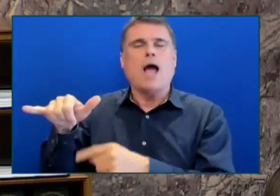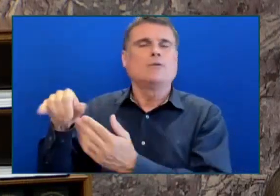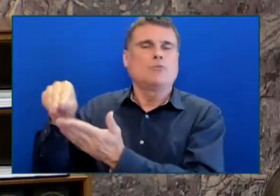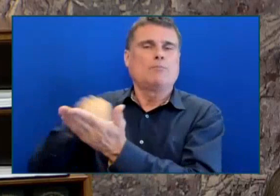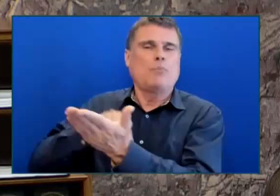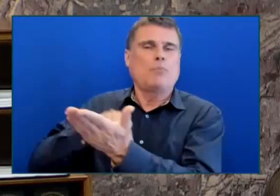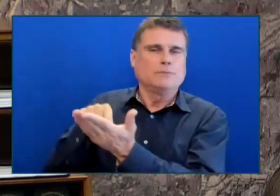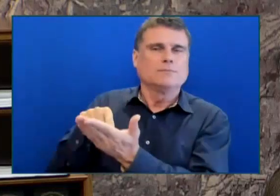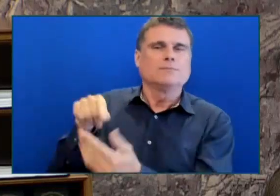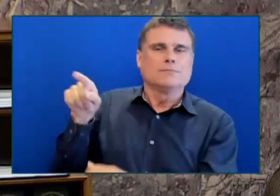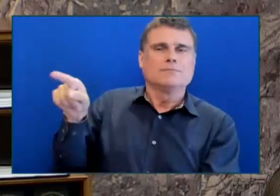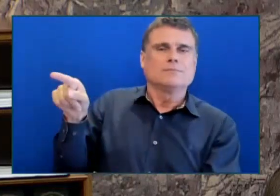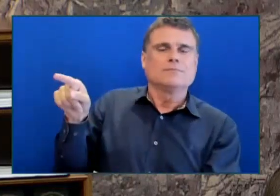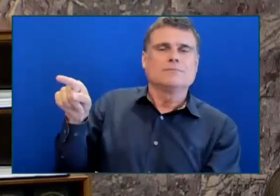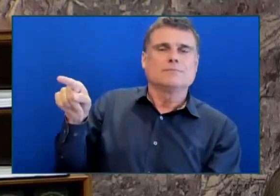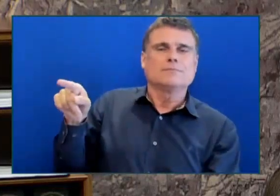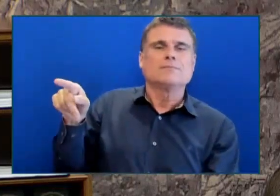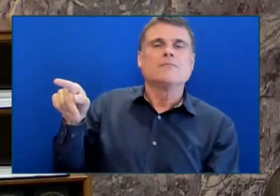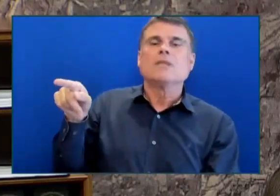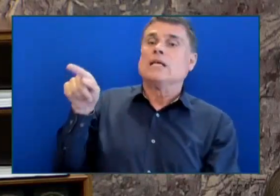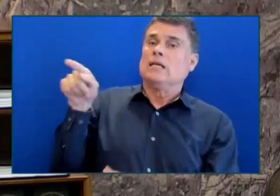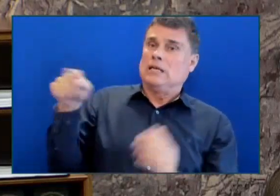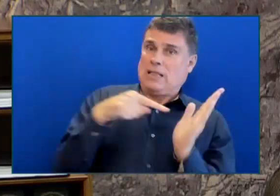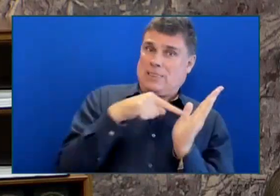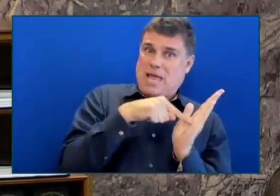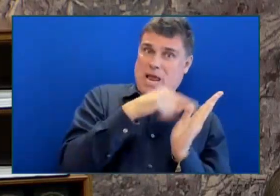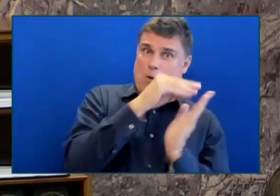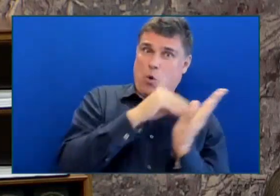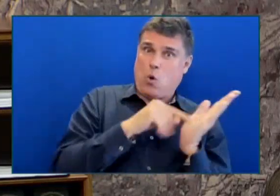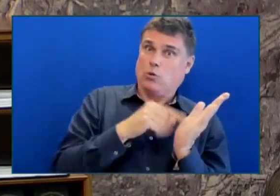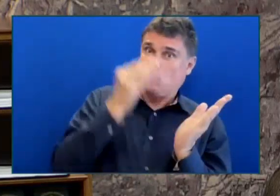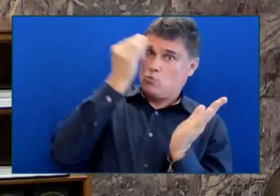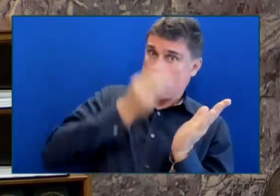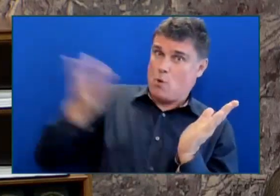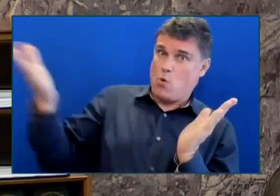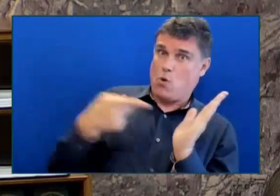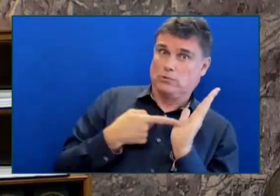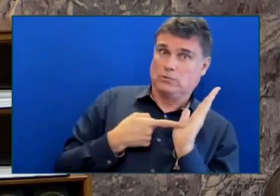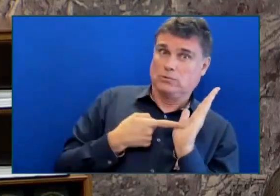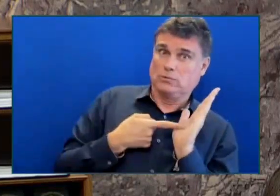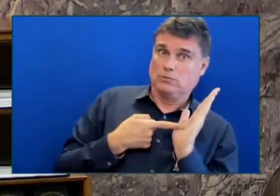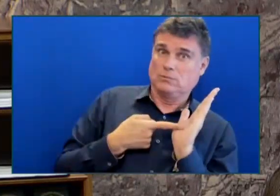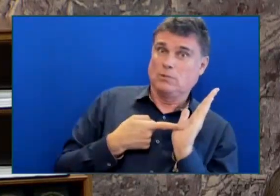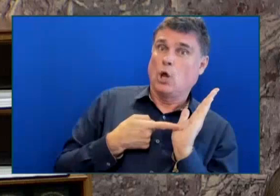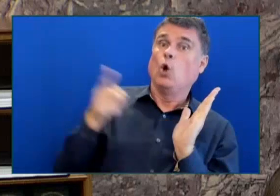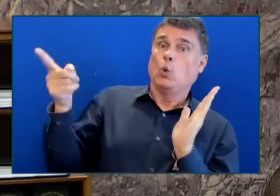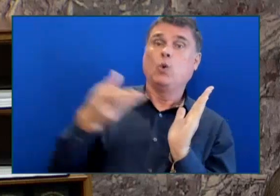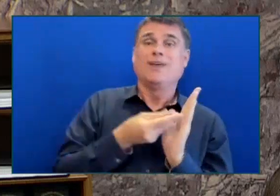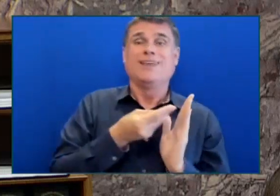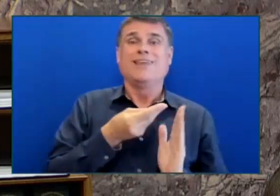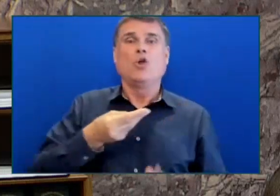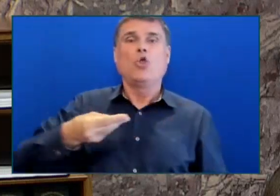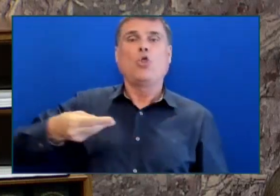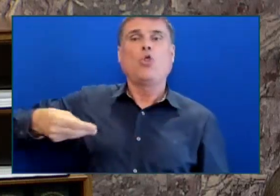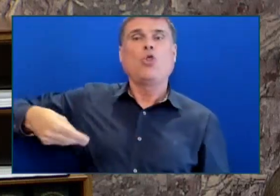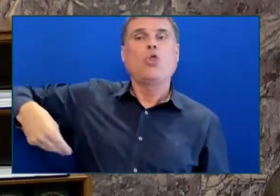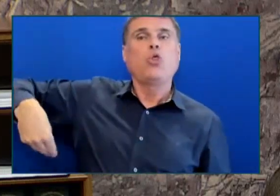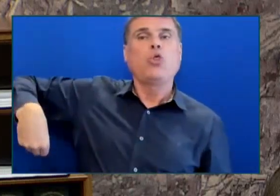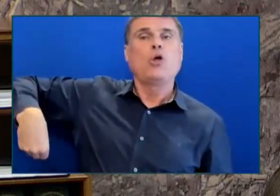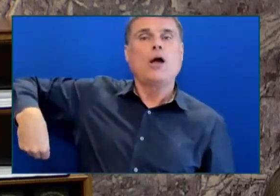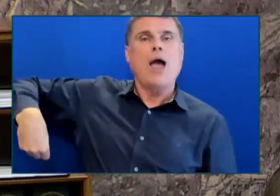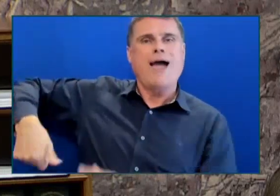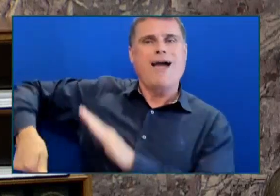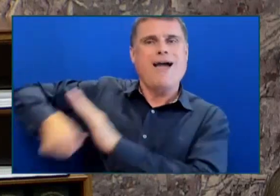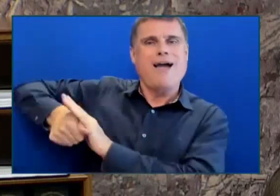Housing. This report has been hidden behind the non-disclosure agreements the Premier and former minister responsible for housing forced them all